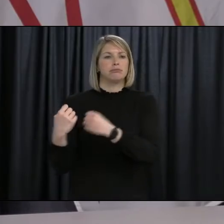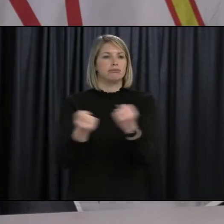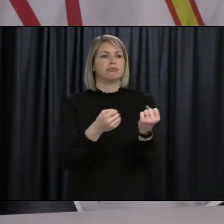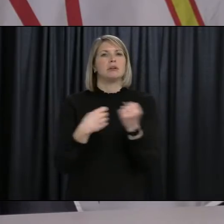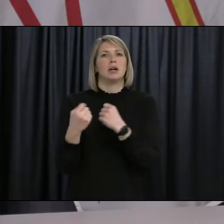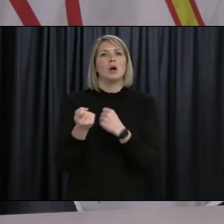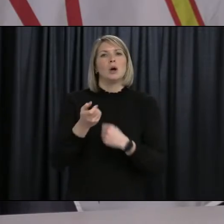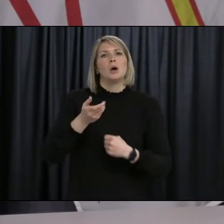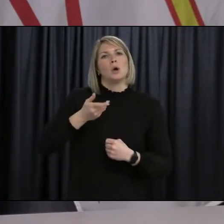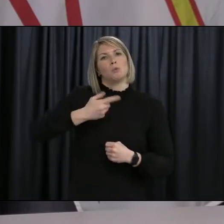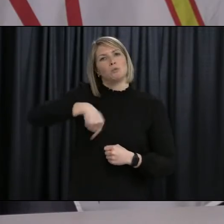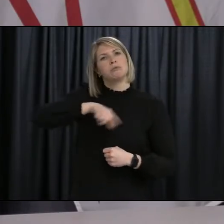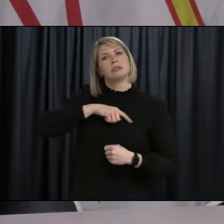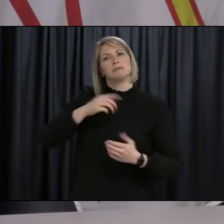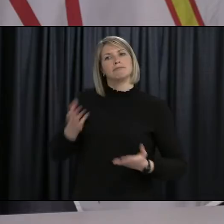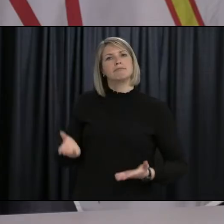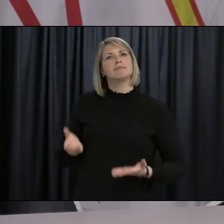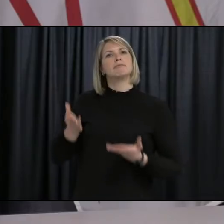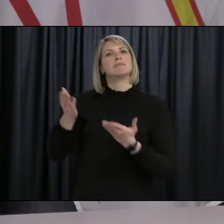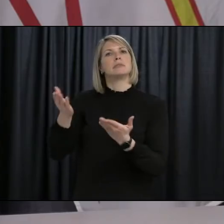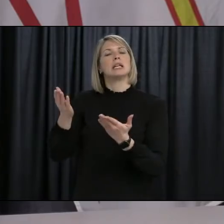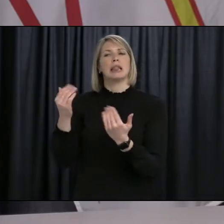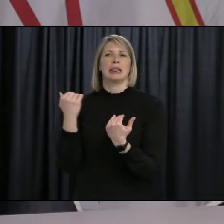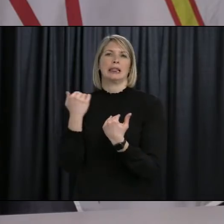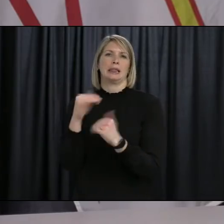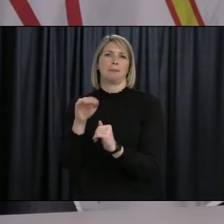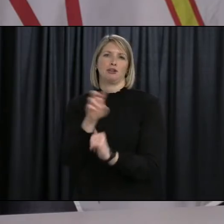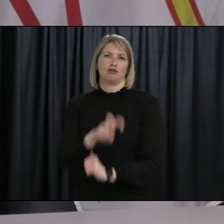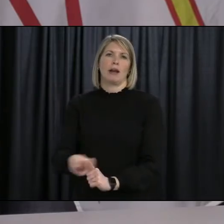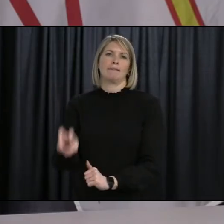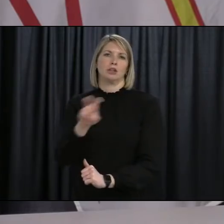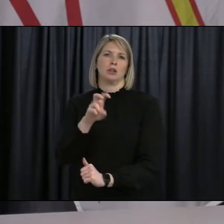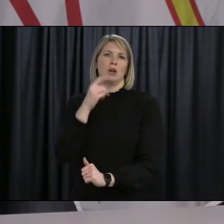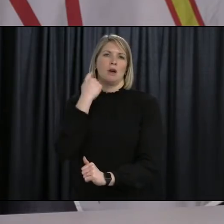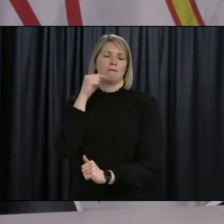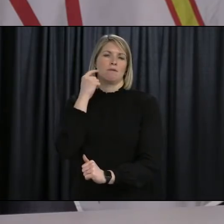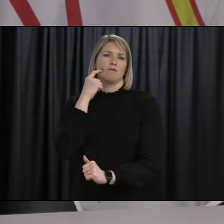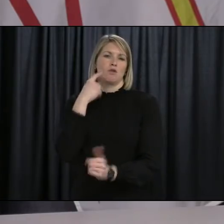encourage people, to limit their travel to essential